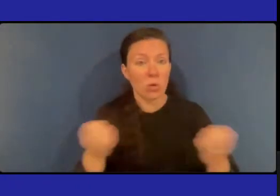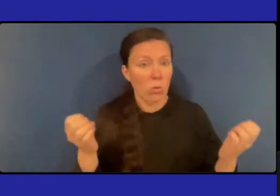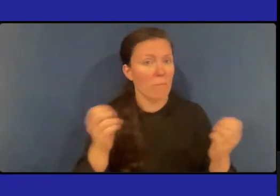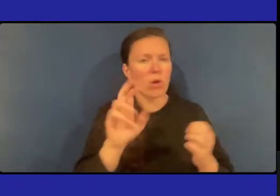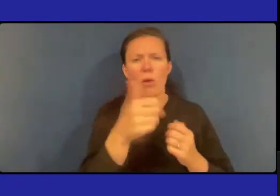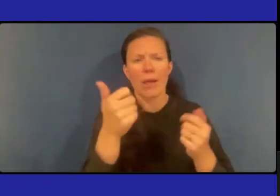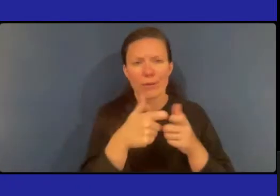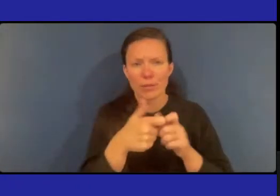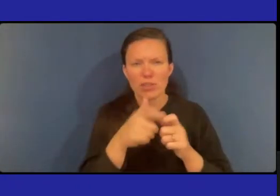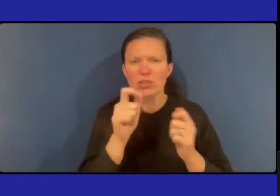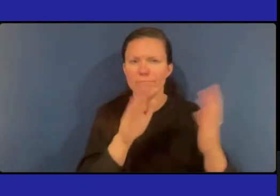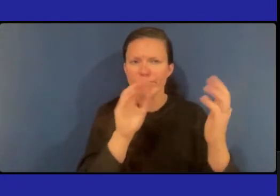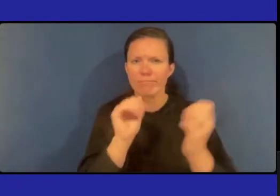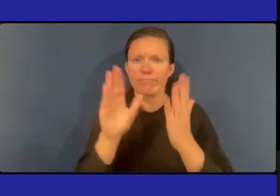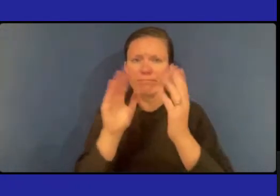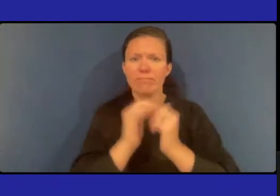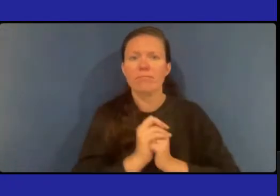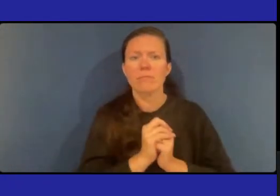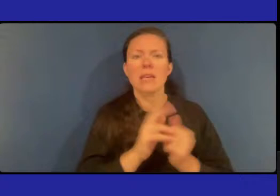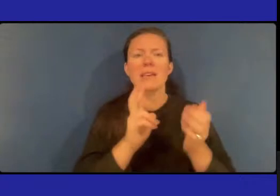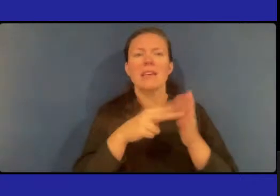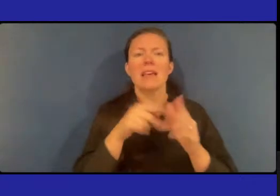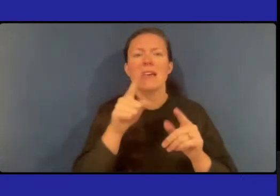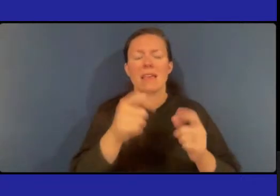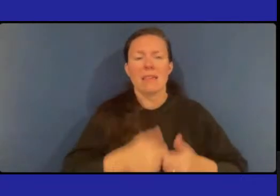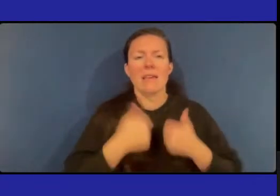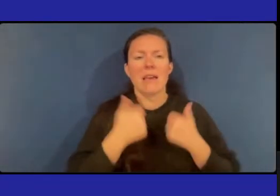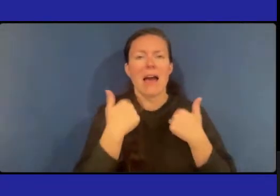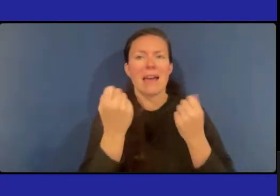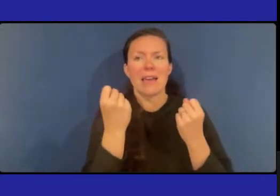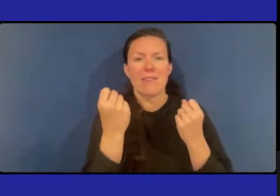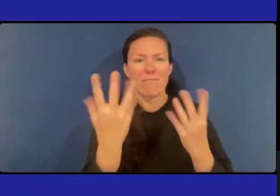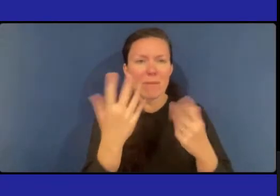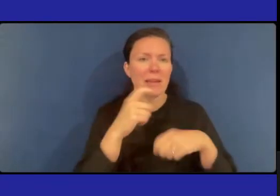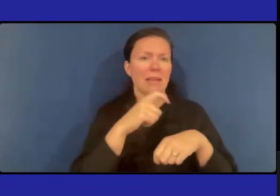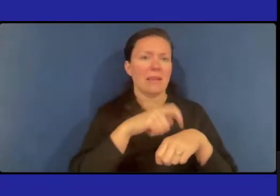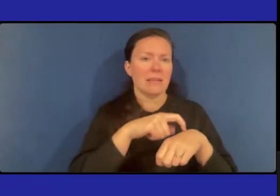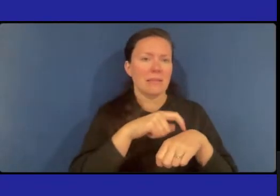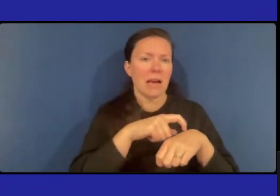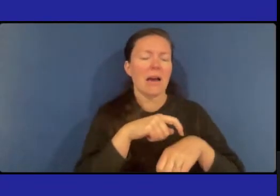resolution you're passing for us is a living document. I have many, many times